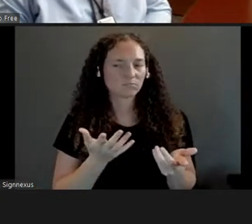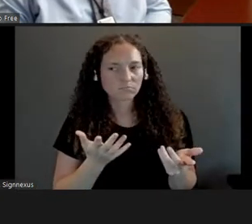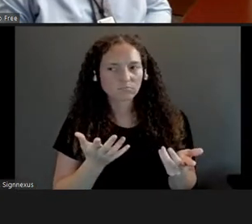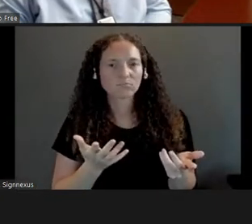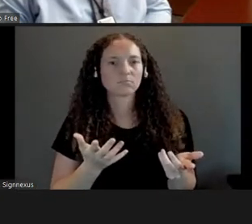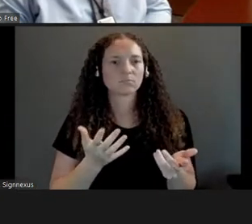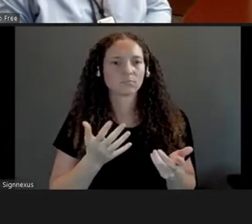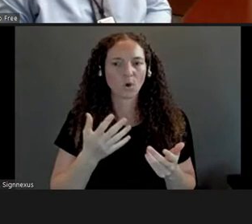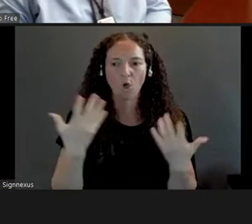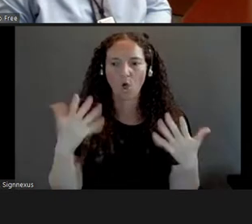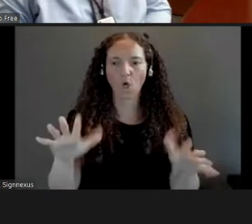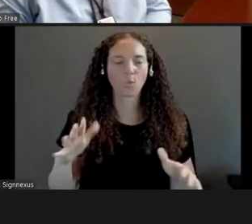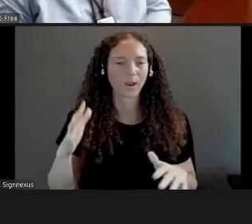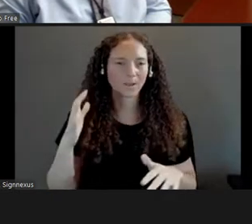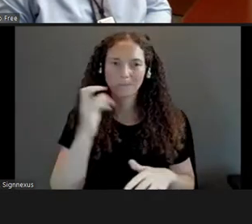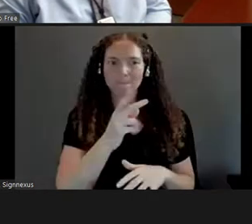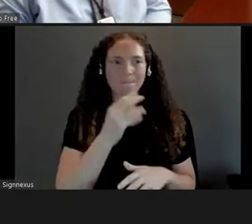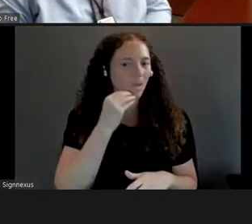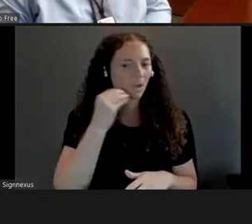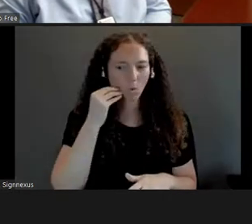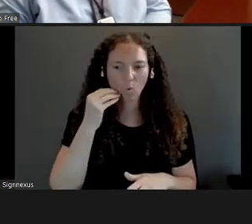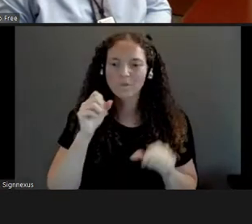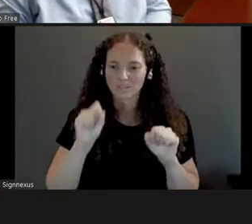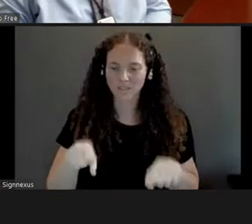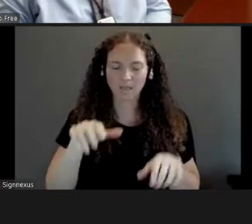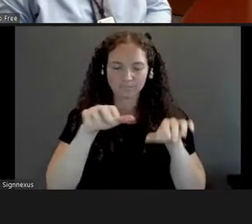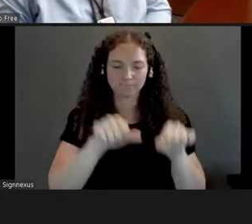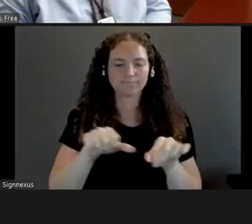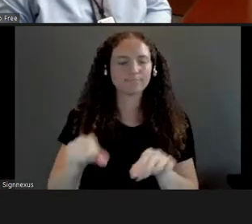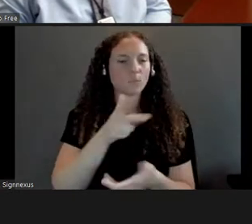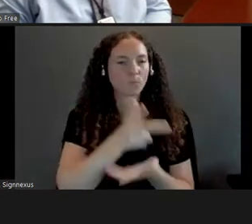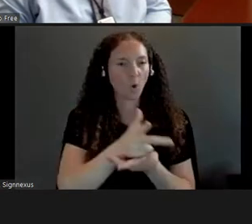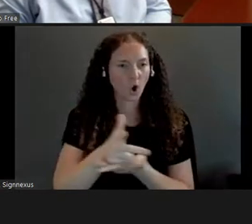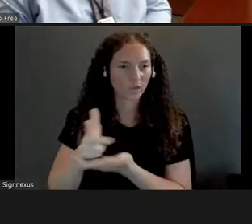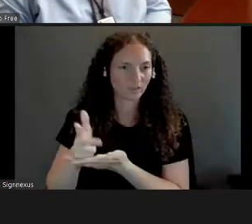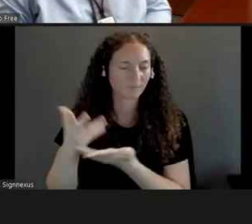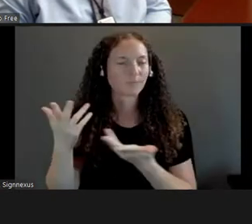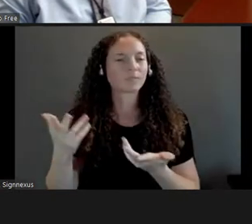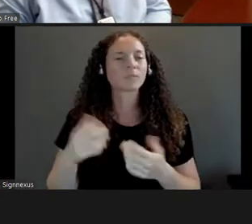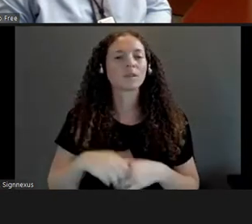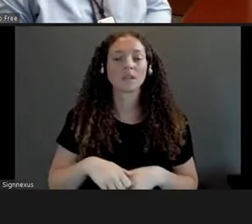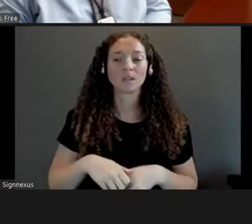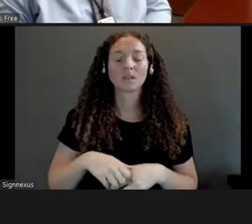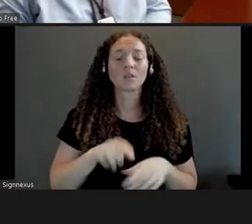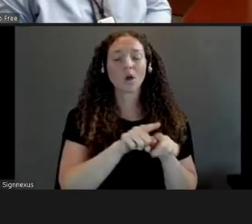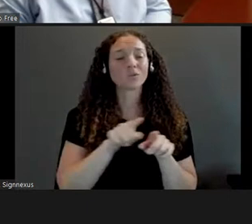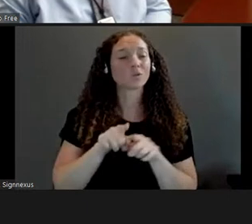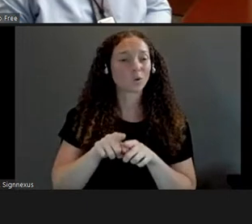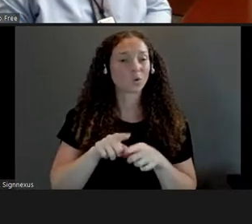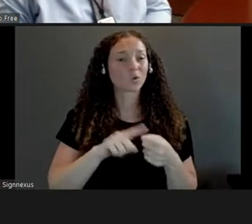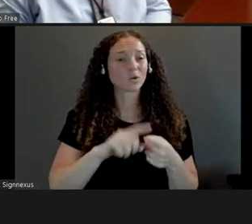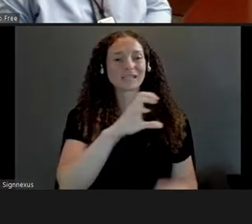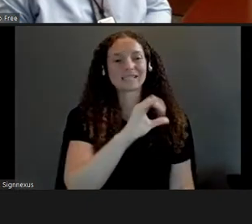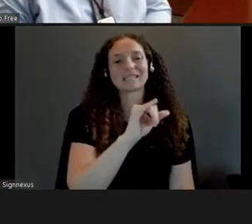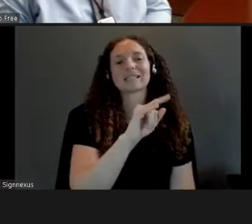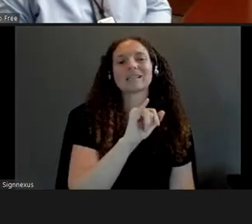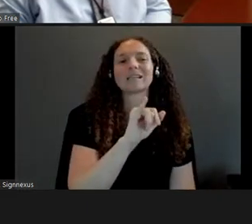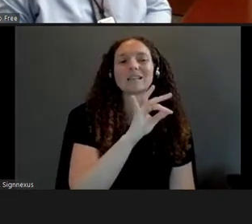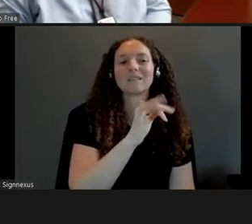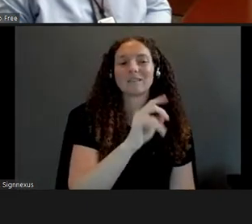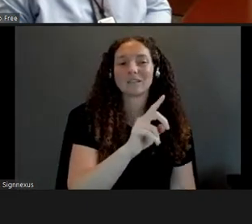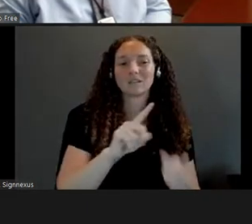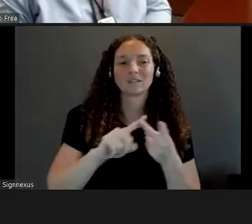spots. I also want to say it works well for start times at Citi Field as well as for the National Tennis Center as